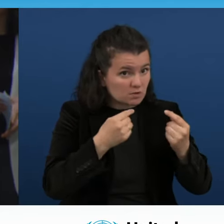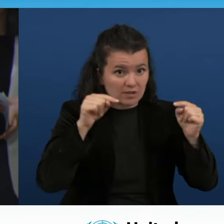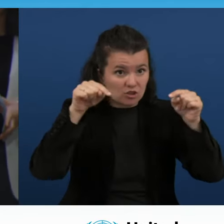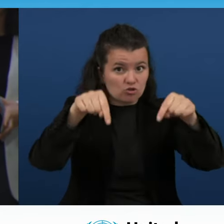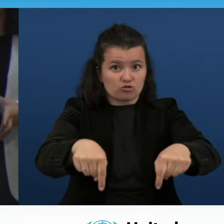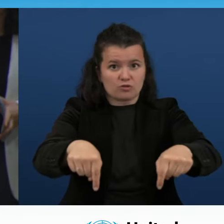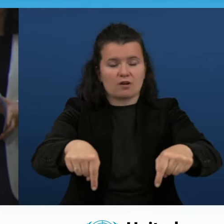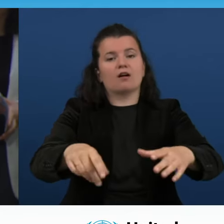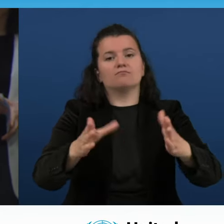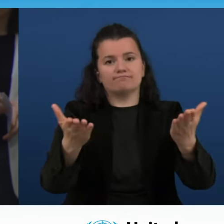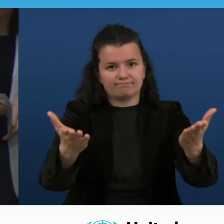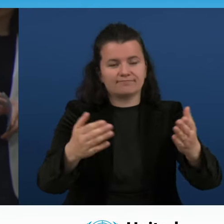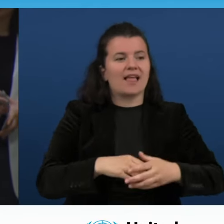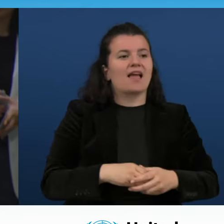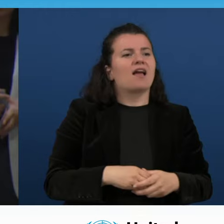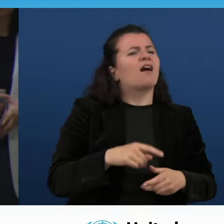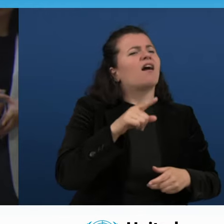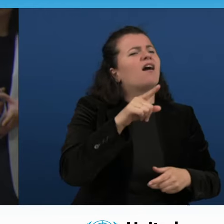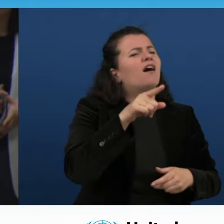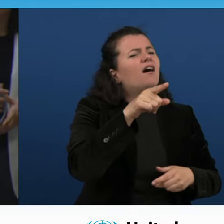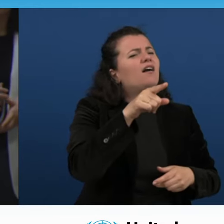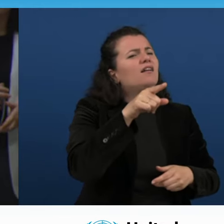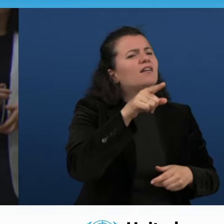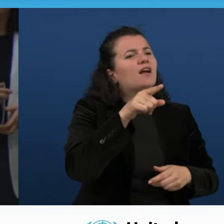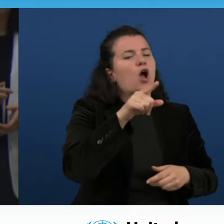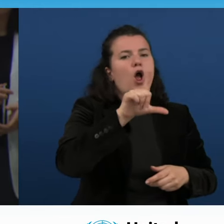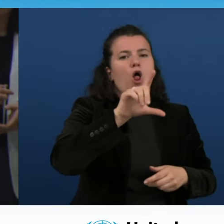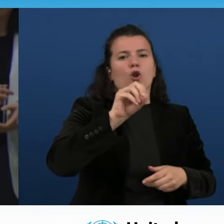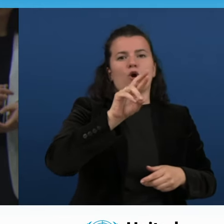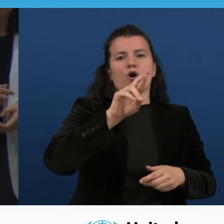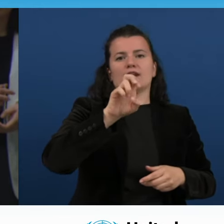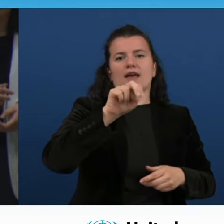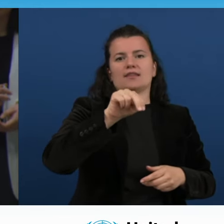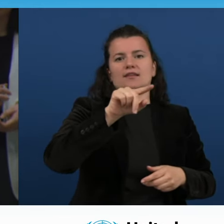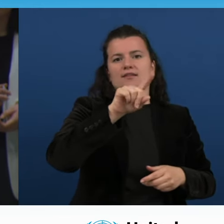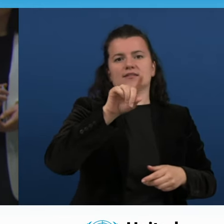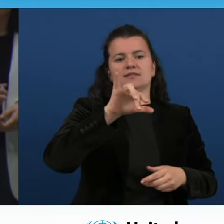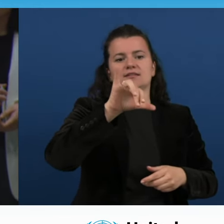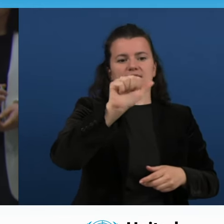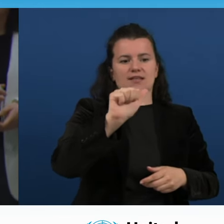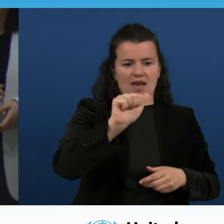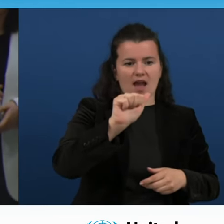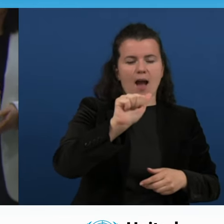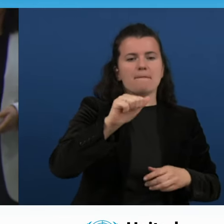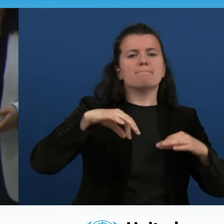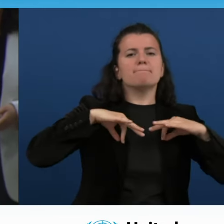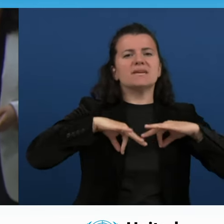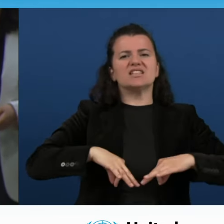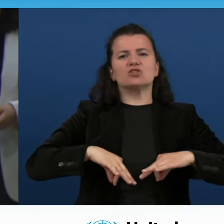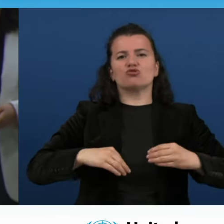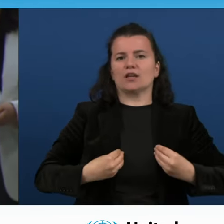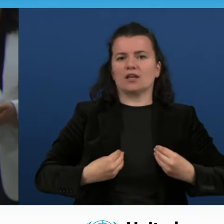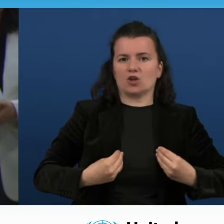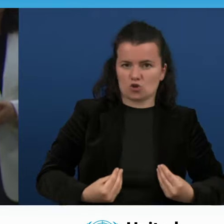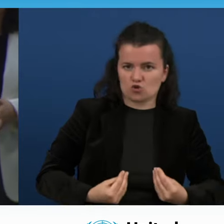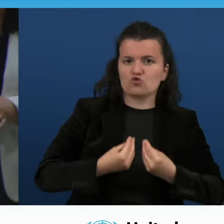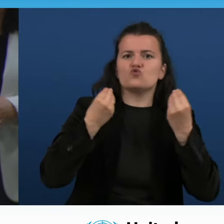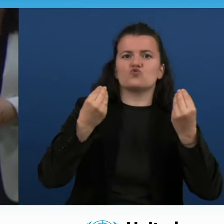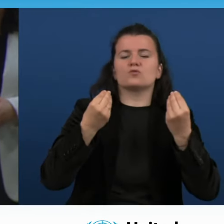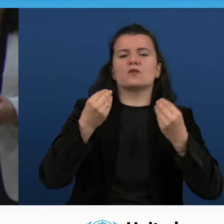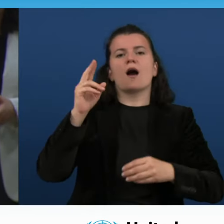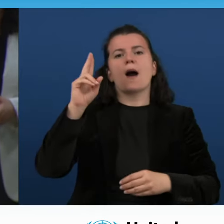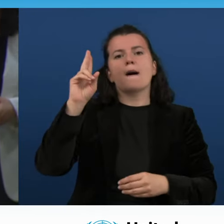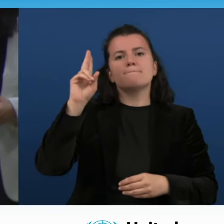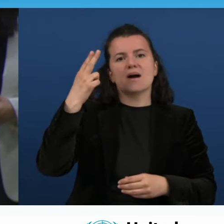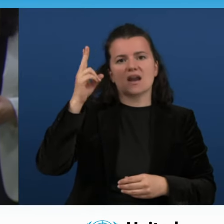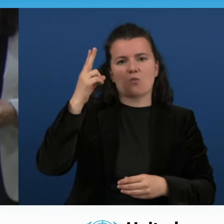Her Excellency Ms. Florencia Taboada Evrinoff, Minister of Youth from Paraguay. You have